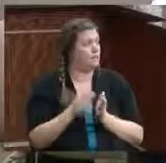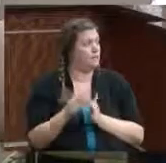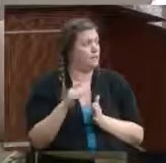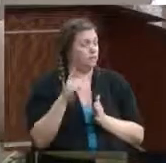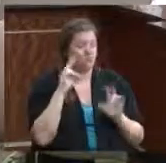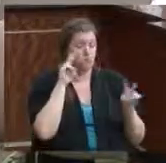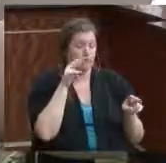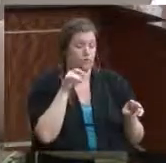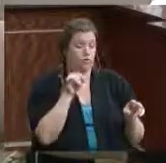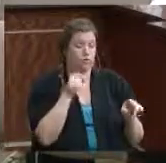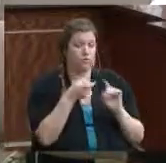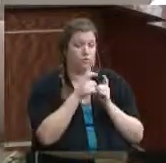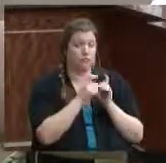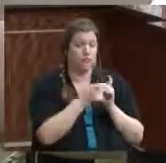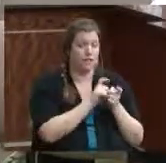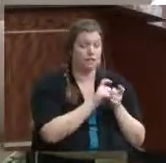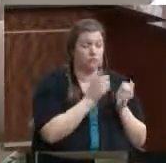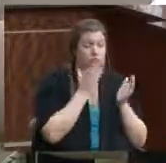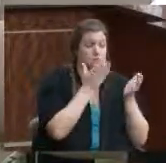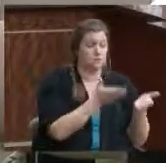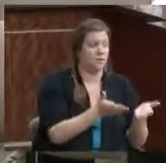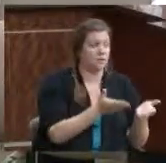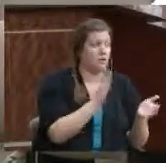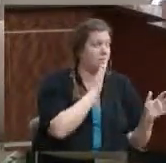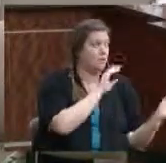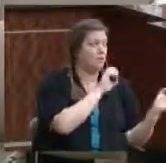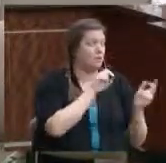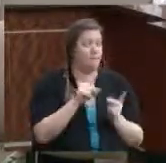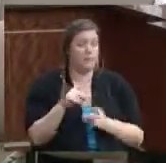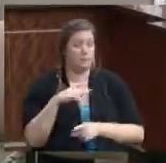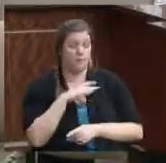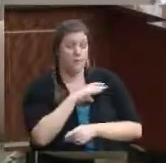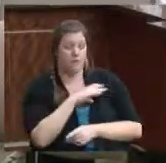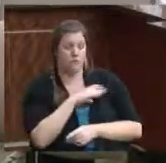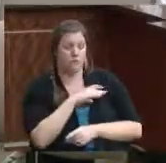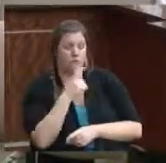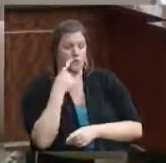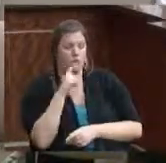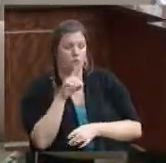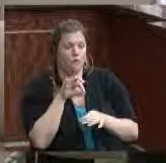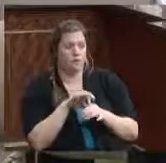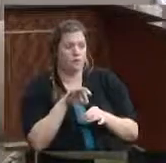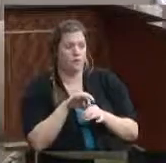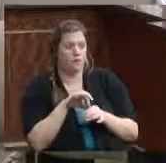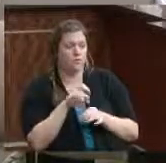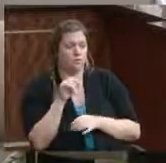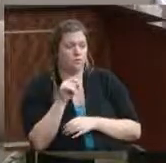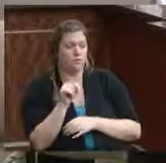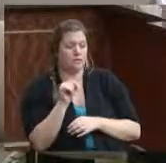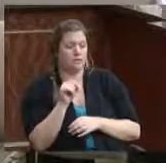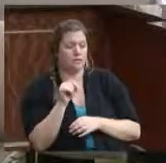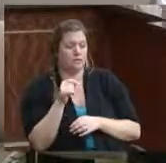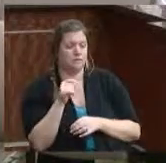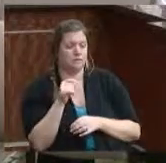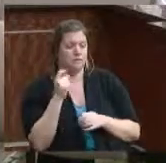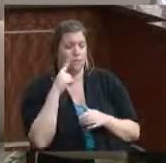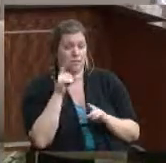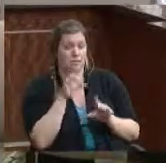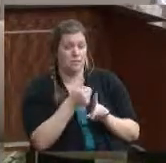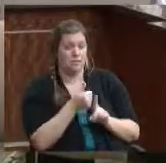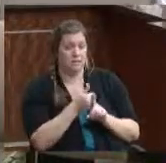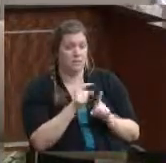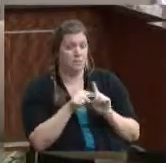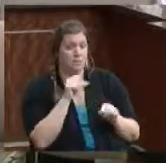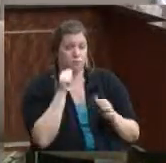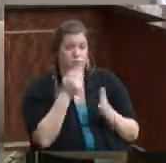review, changes, recommendations, and it will come back to council for a vote on the text amendment itself. But that